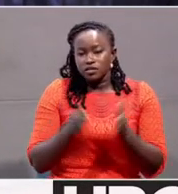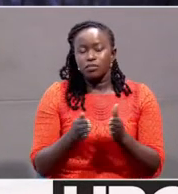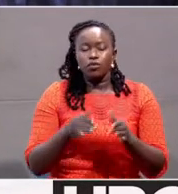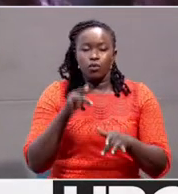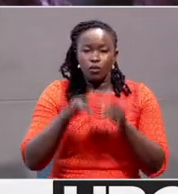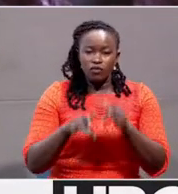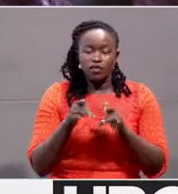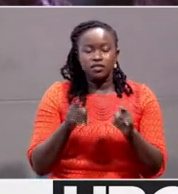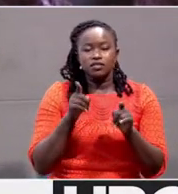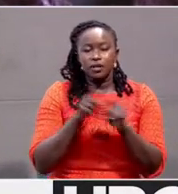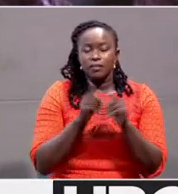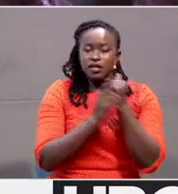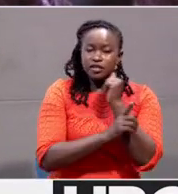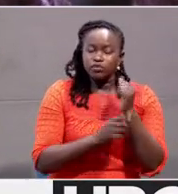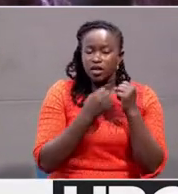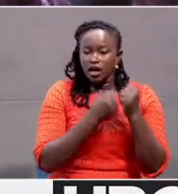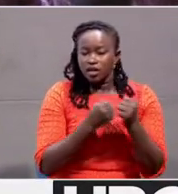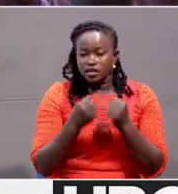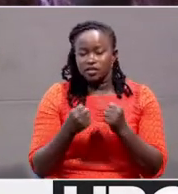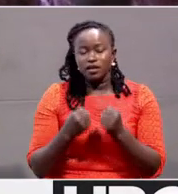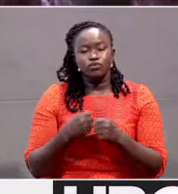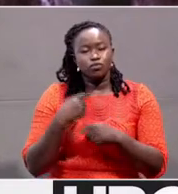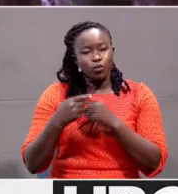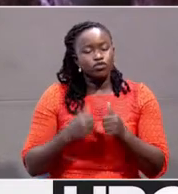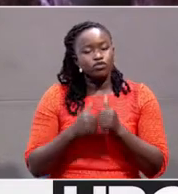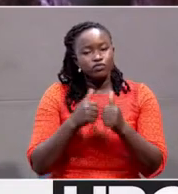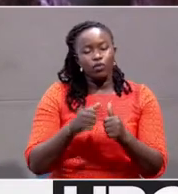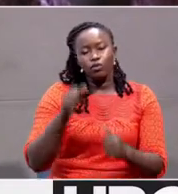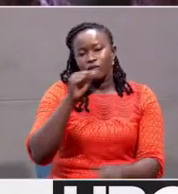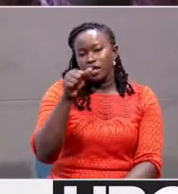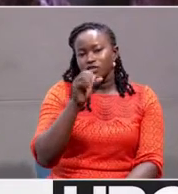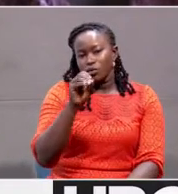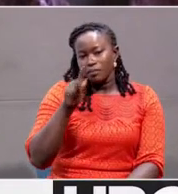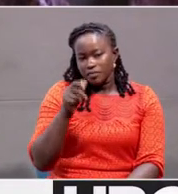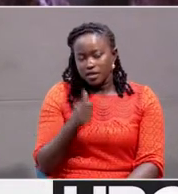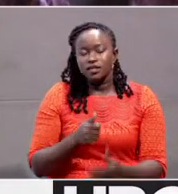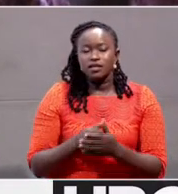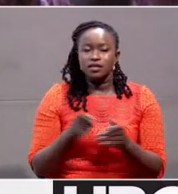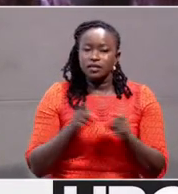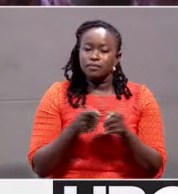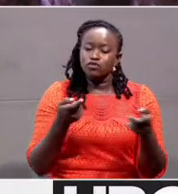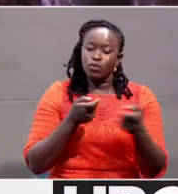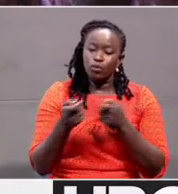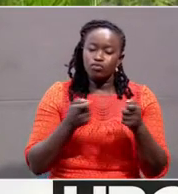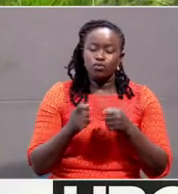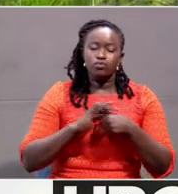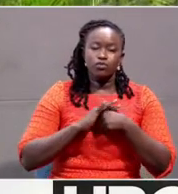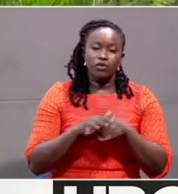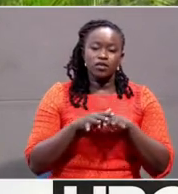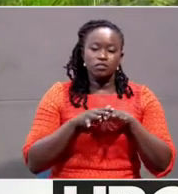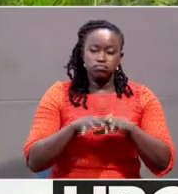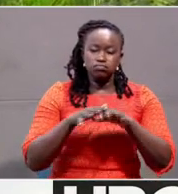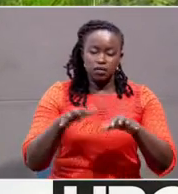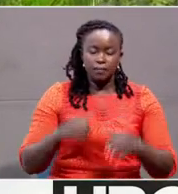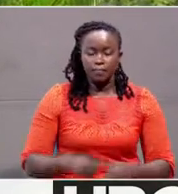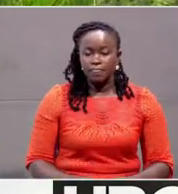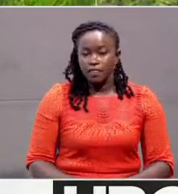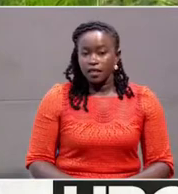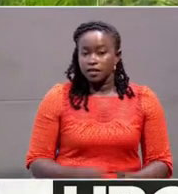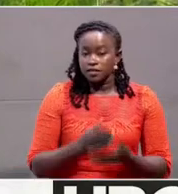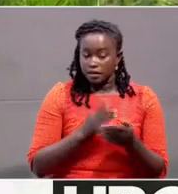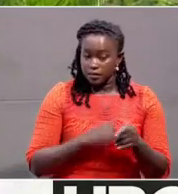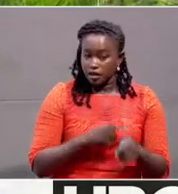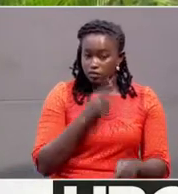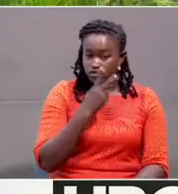is also finding it challenging to observe standard operation procedures to stem the spread of the coronavirus. You find two, three people